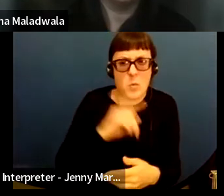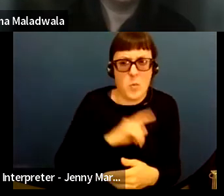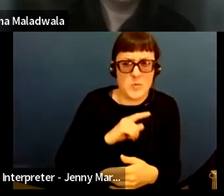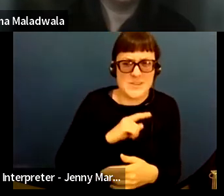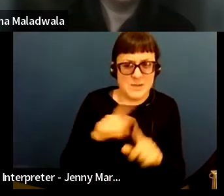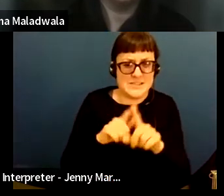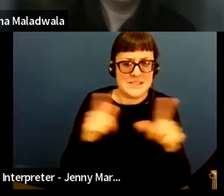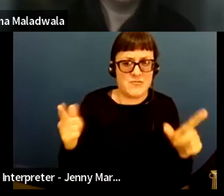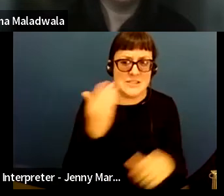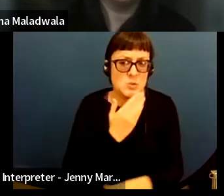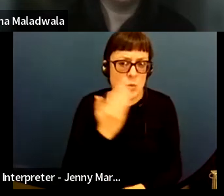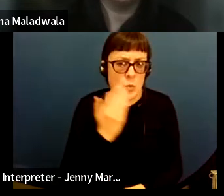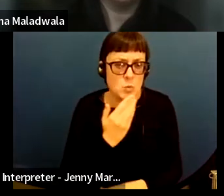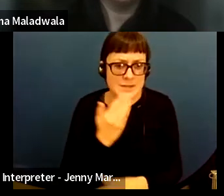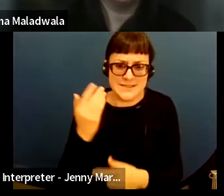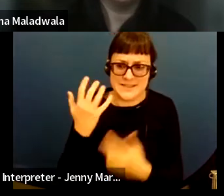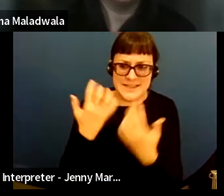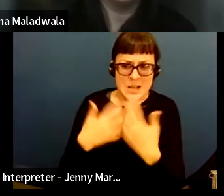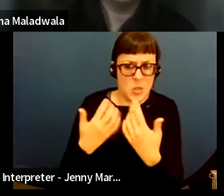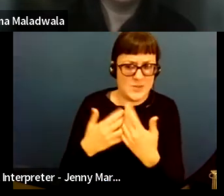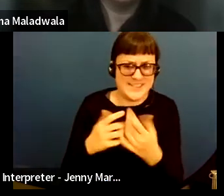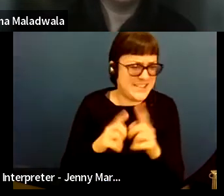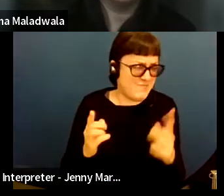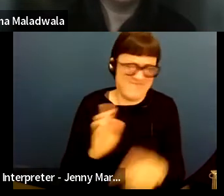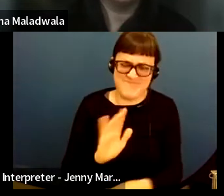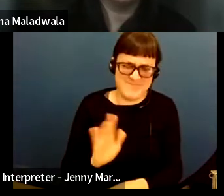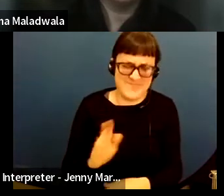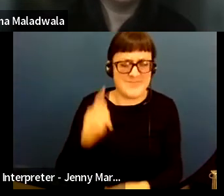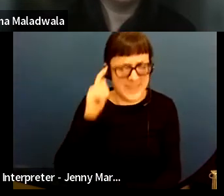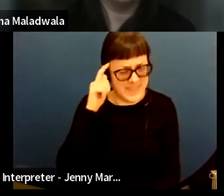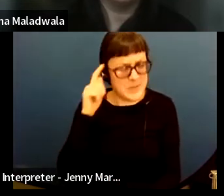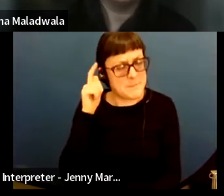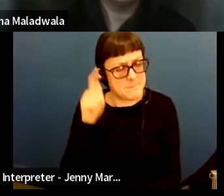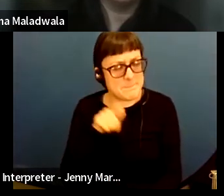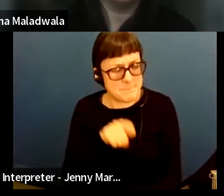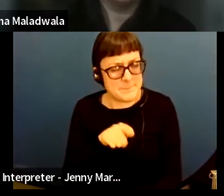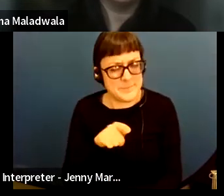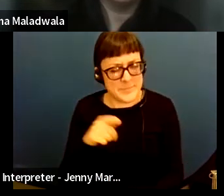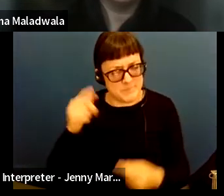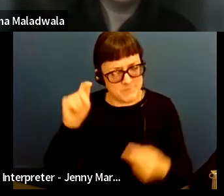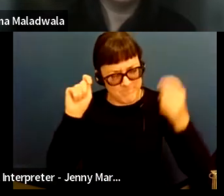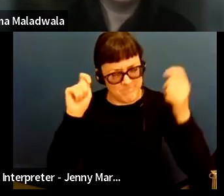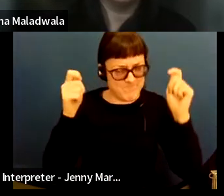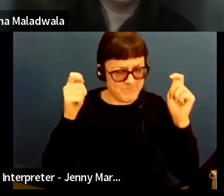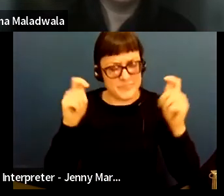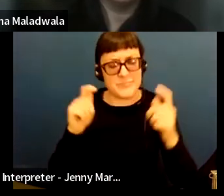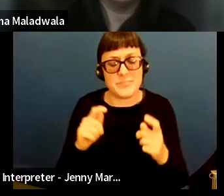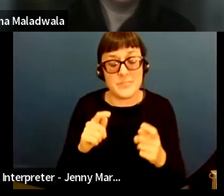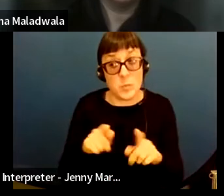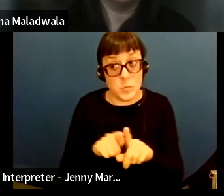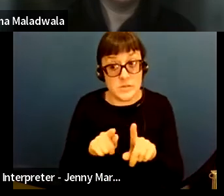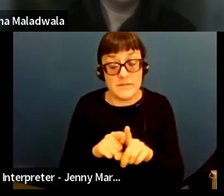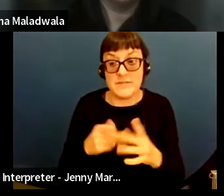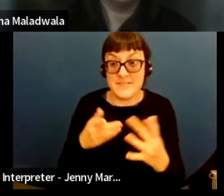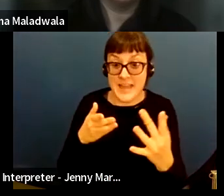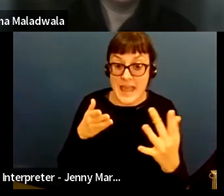standard to schools and technology. And I think perhaps a shift along those lines, especially and importantly, if we make accessibility